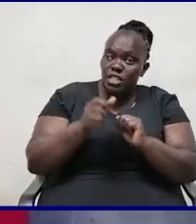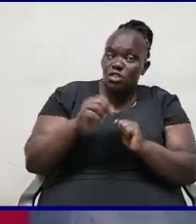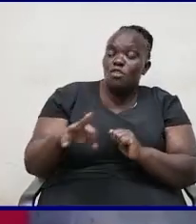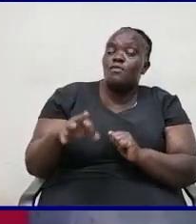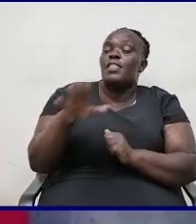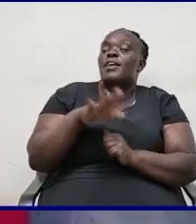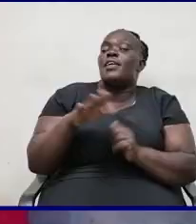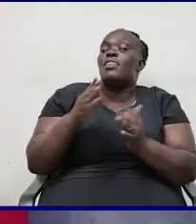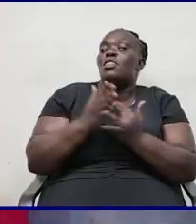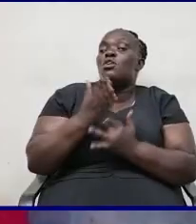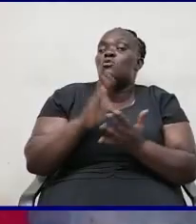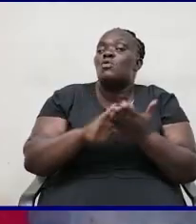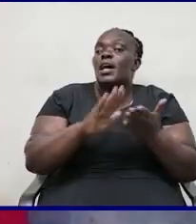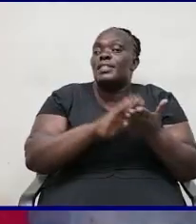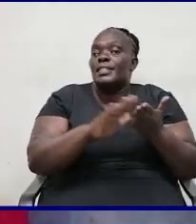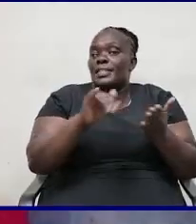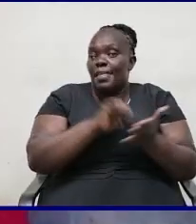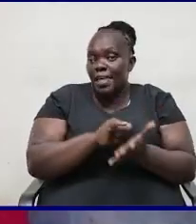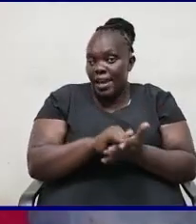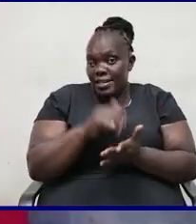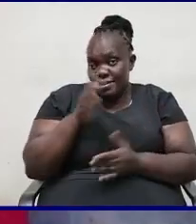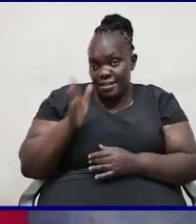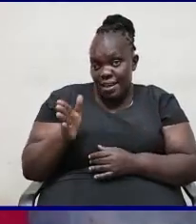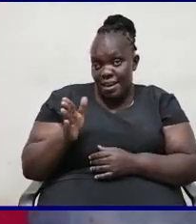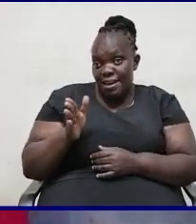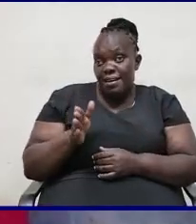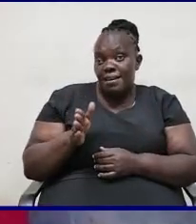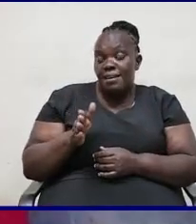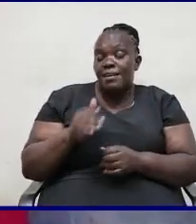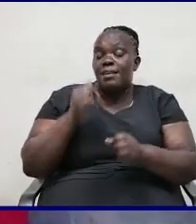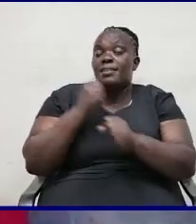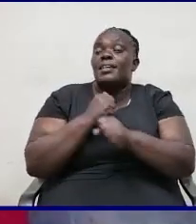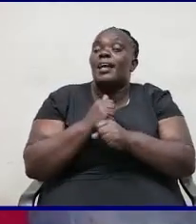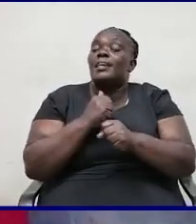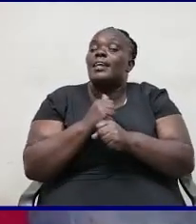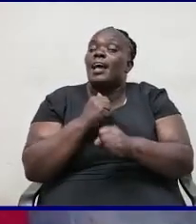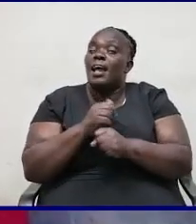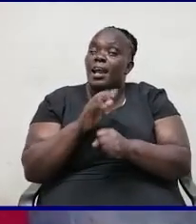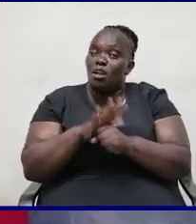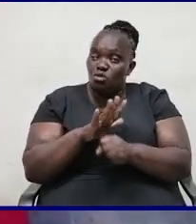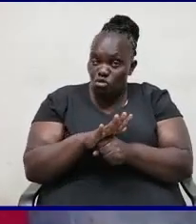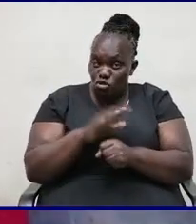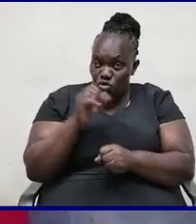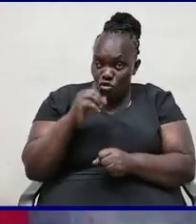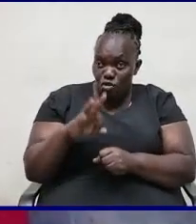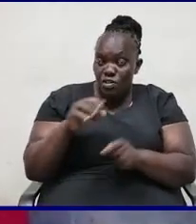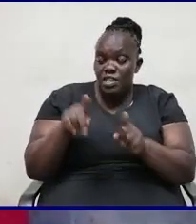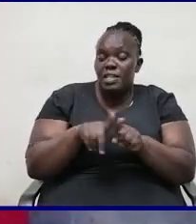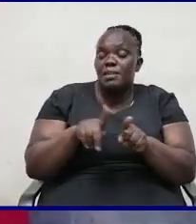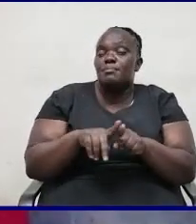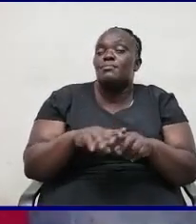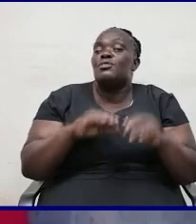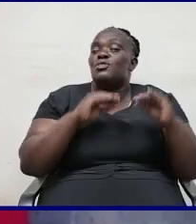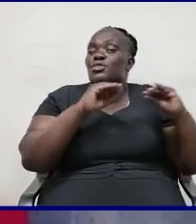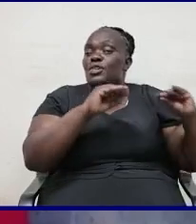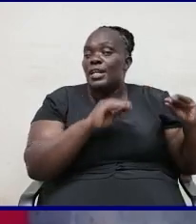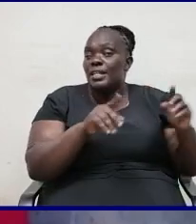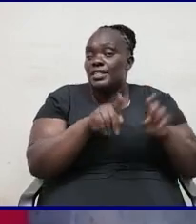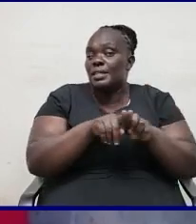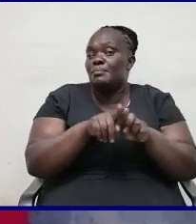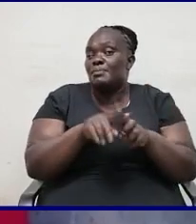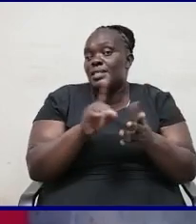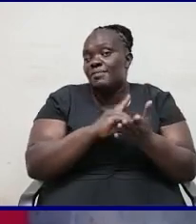sector, of course, through the agencies that are there. So it does a lot of regulation. It also deals with training.